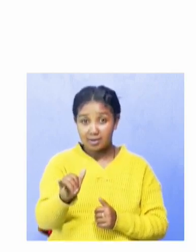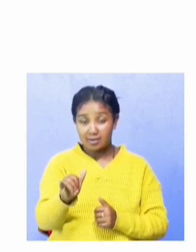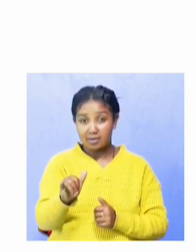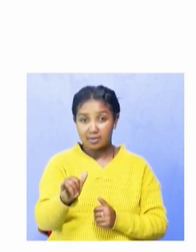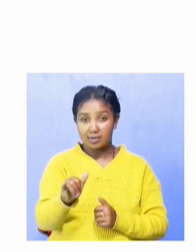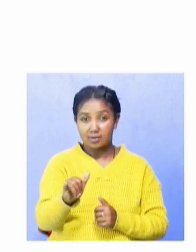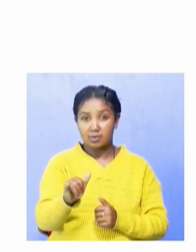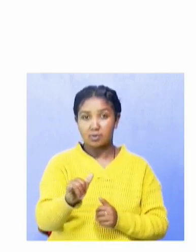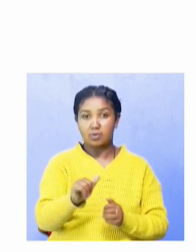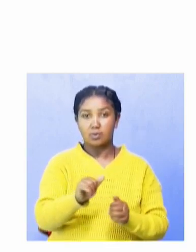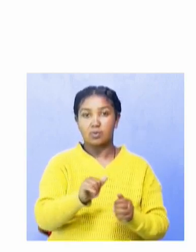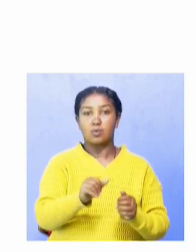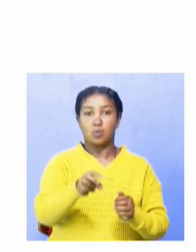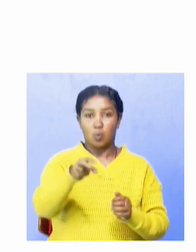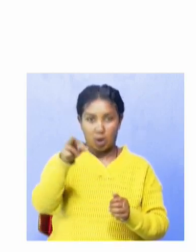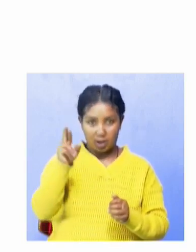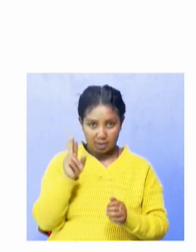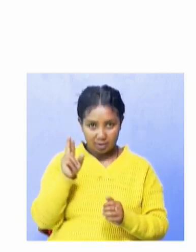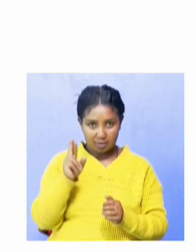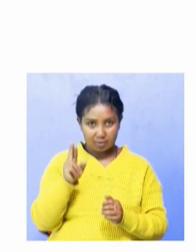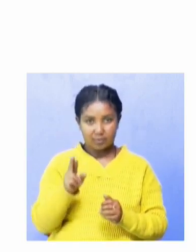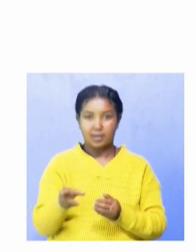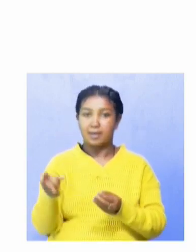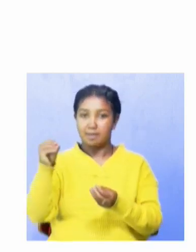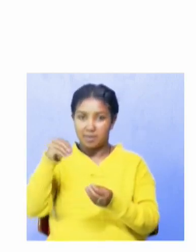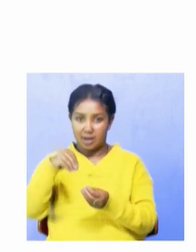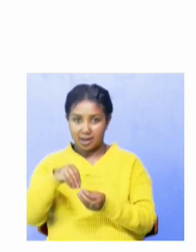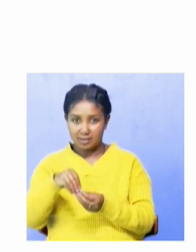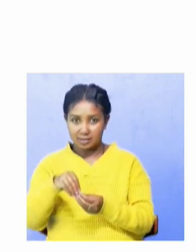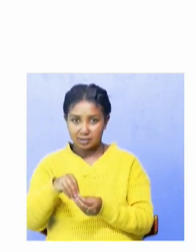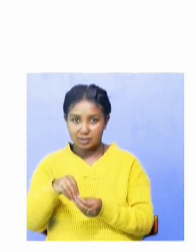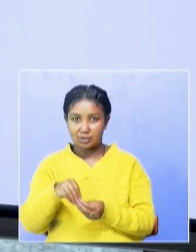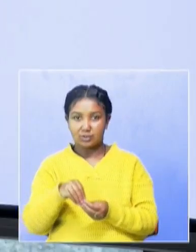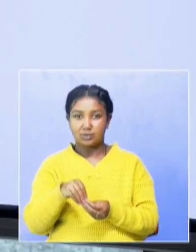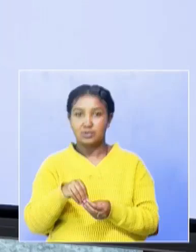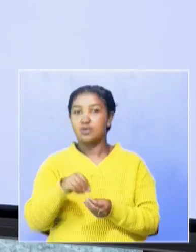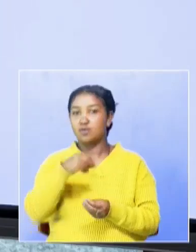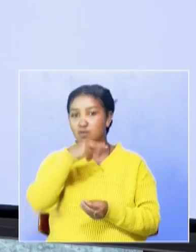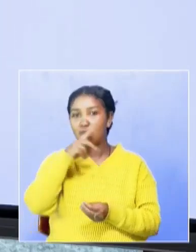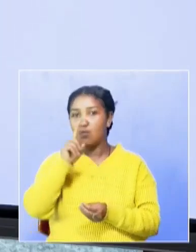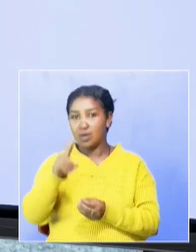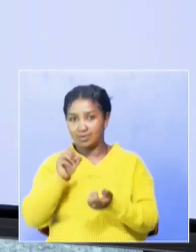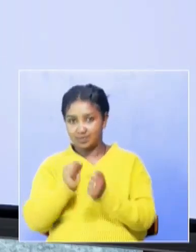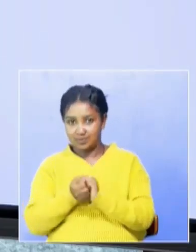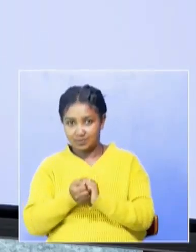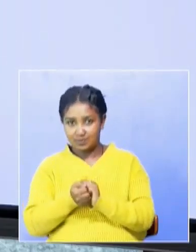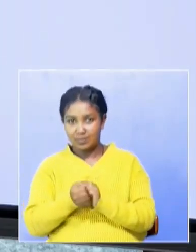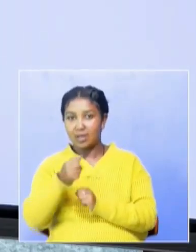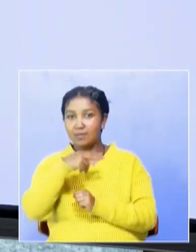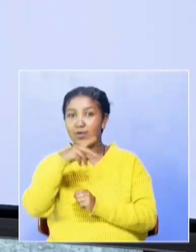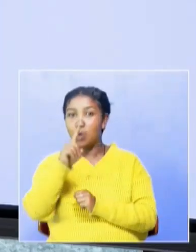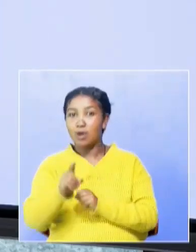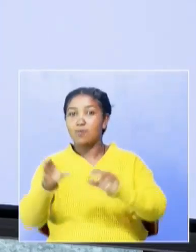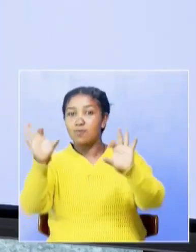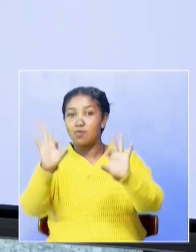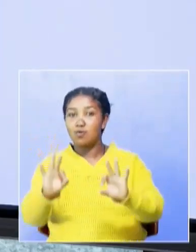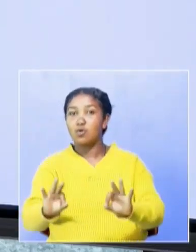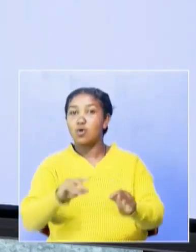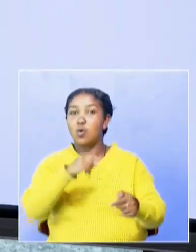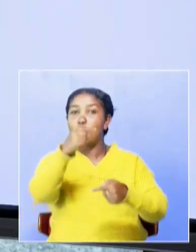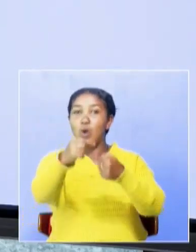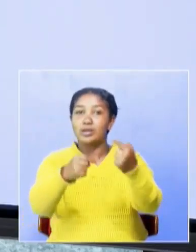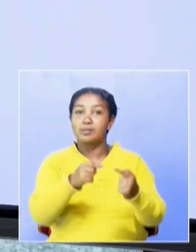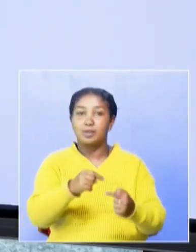should be what? Were plus went should be changing into verb 1. The verb 1 form of went is